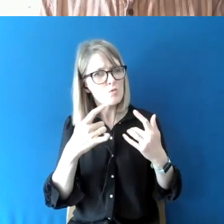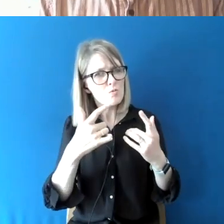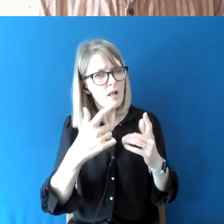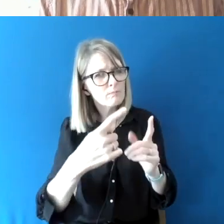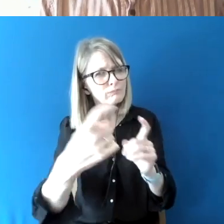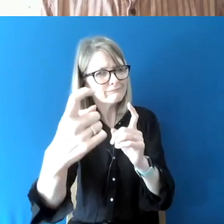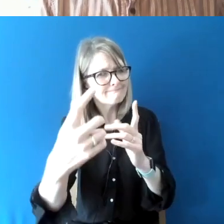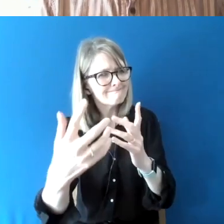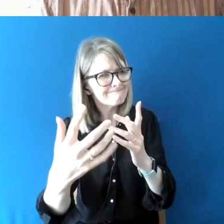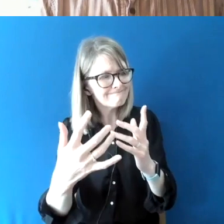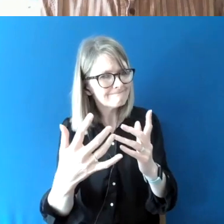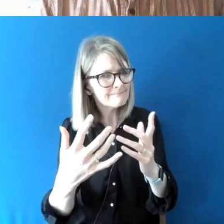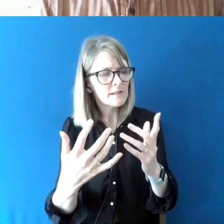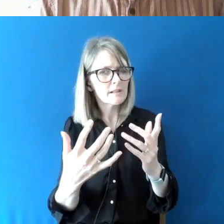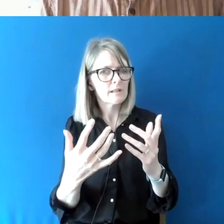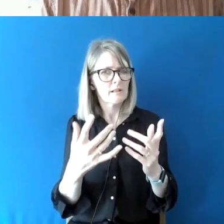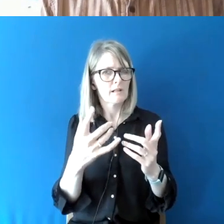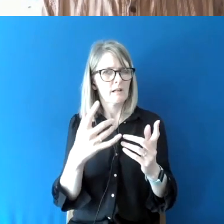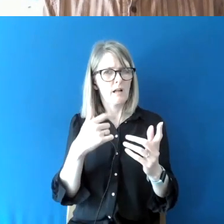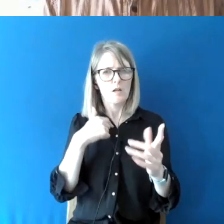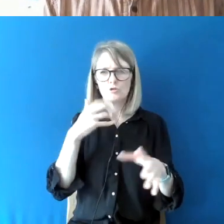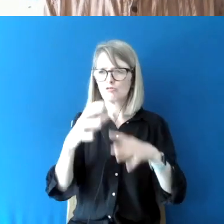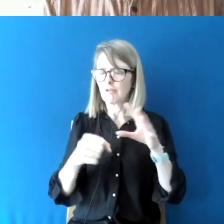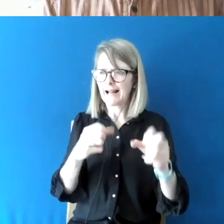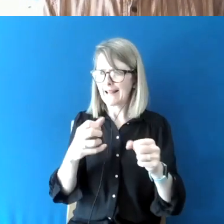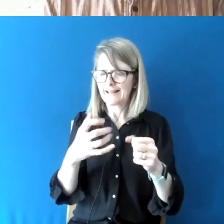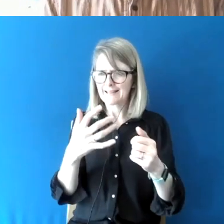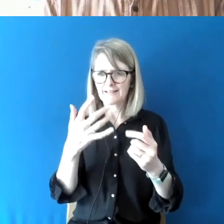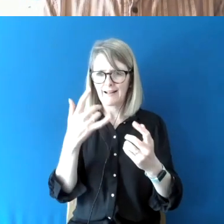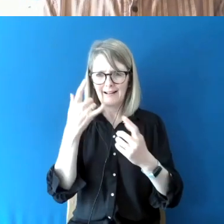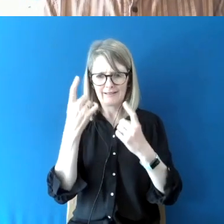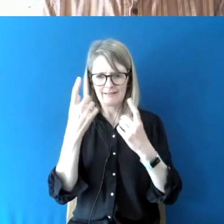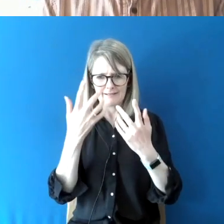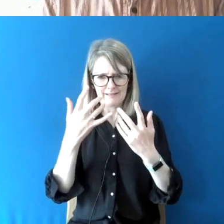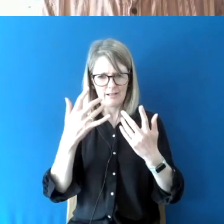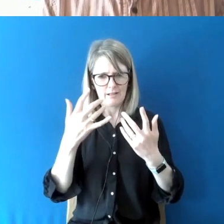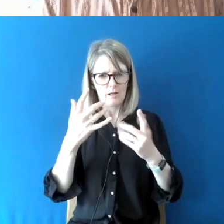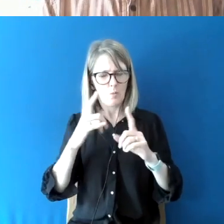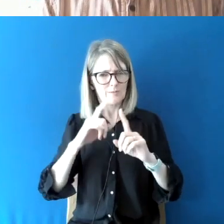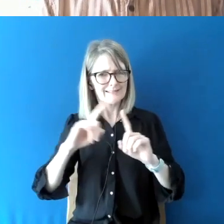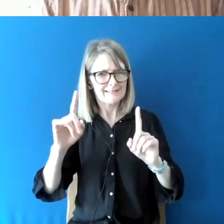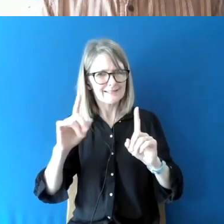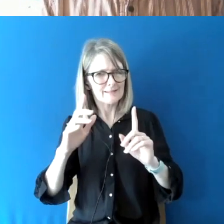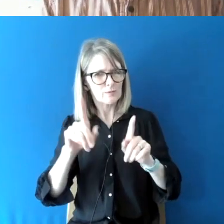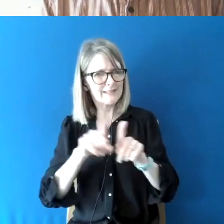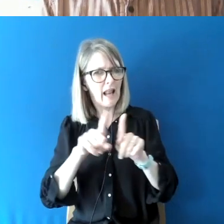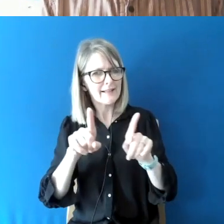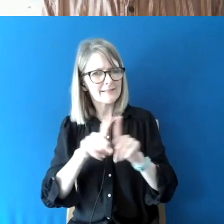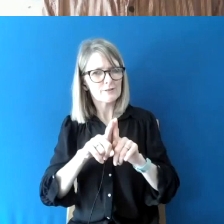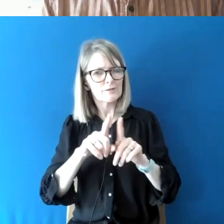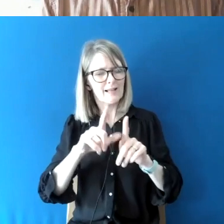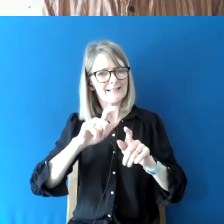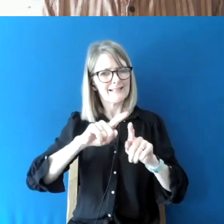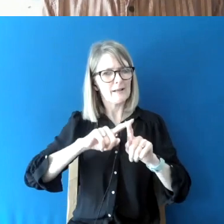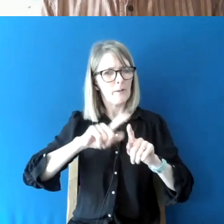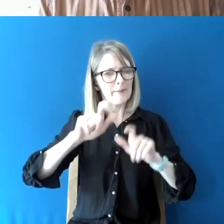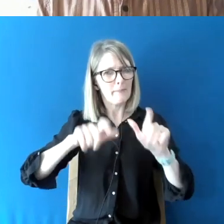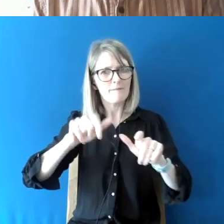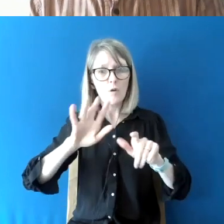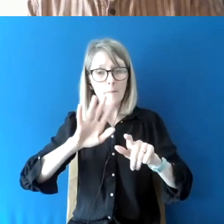be a person coming from different parts of the world and call still ourselves as